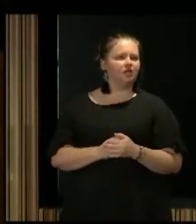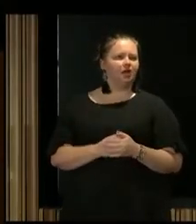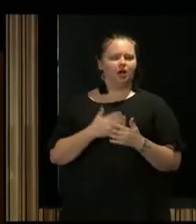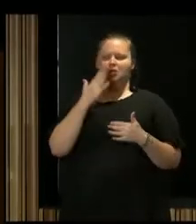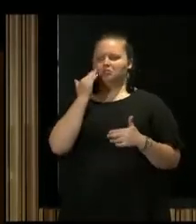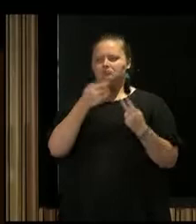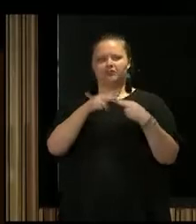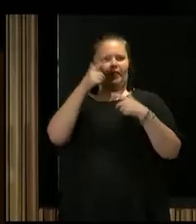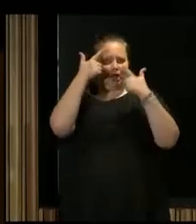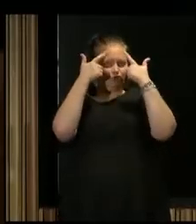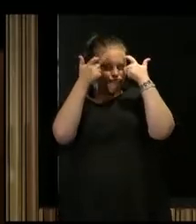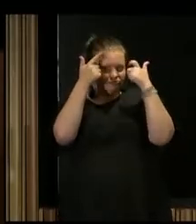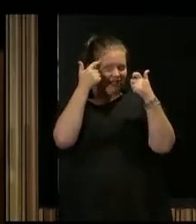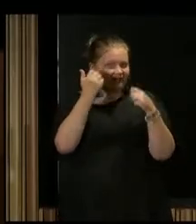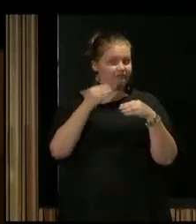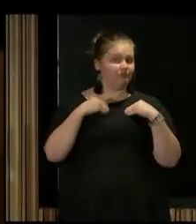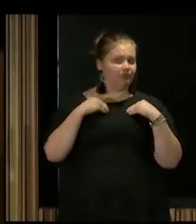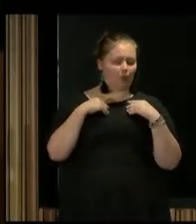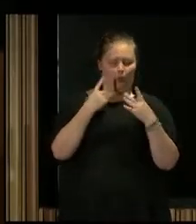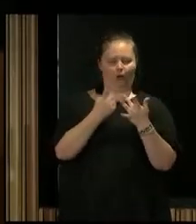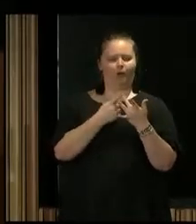creative industries or in others,